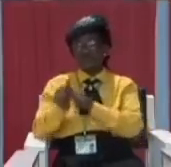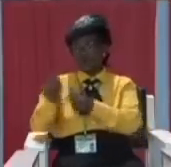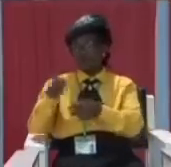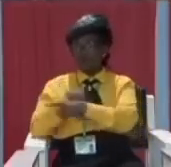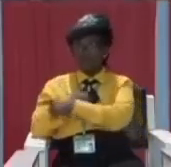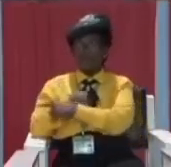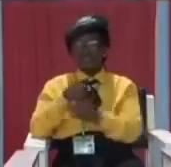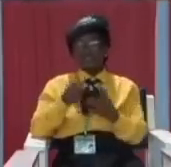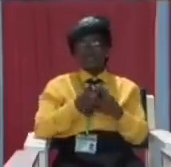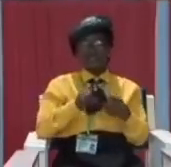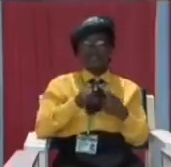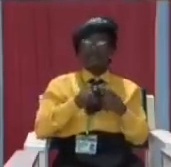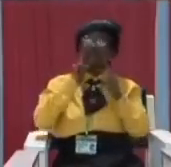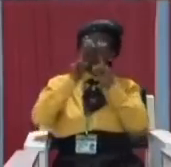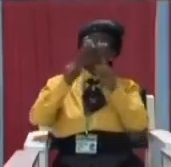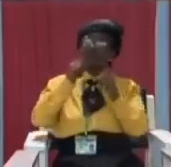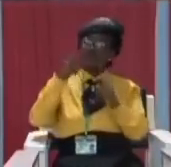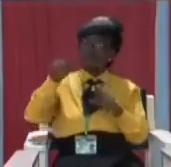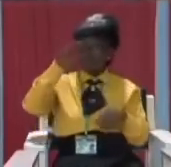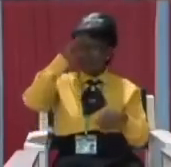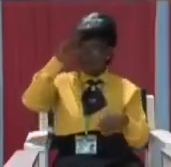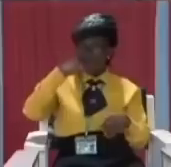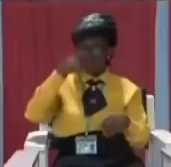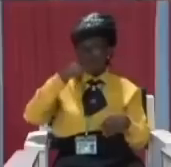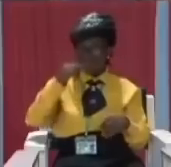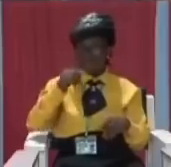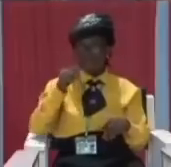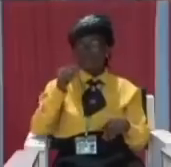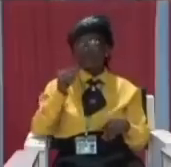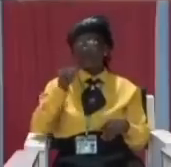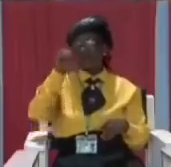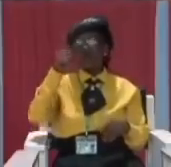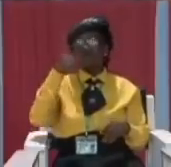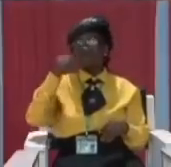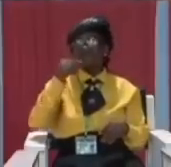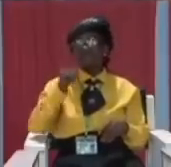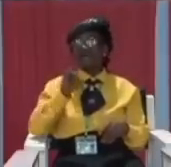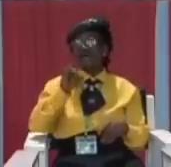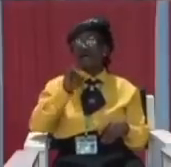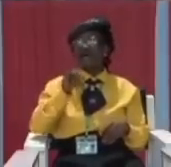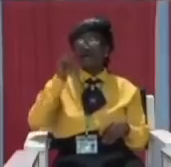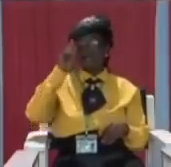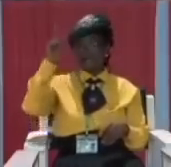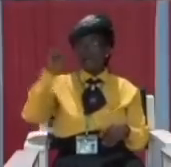One said, sir, I want to be distributing your tapes